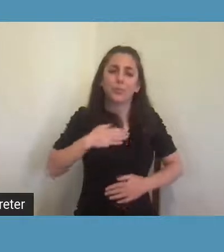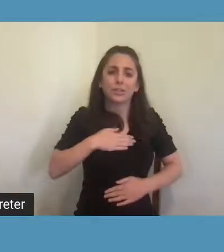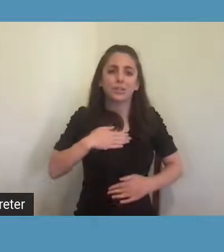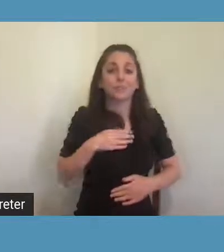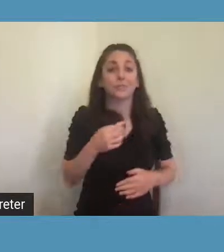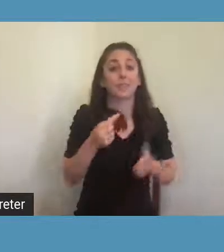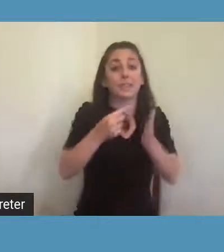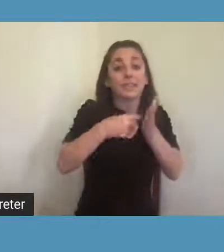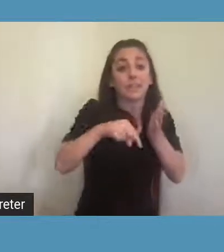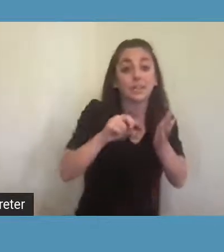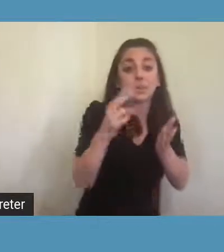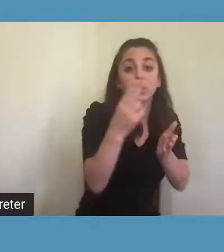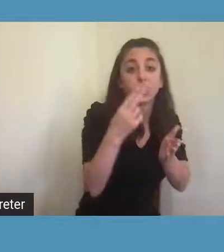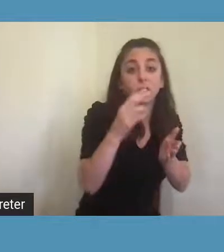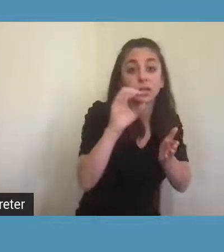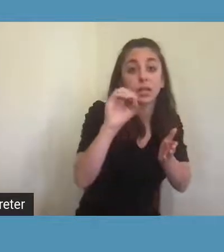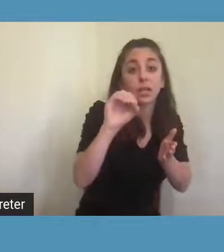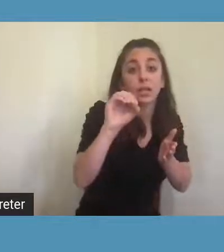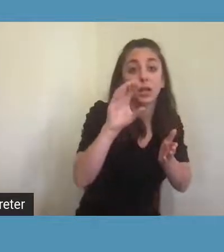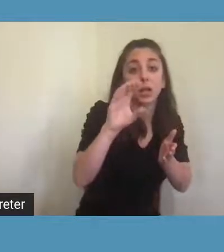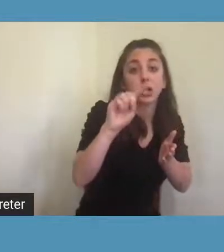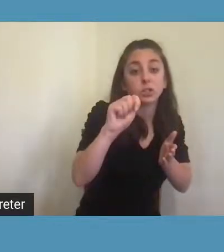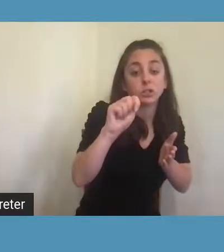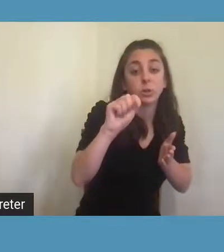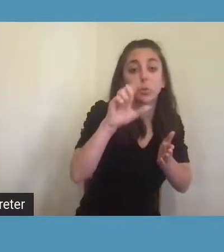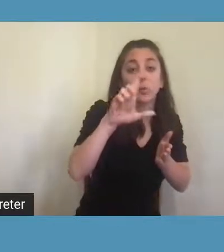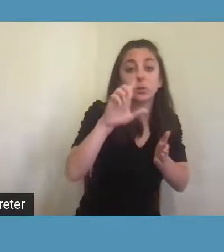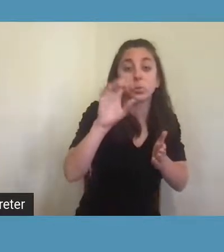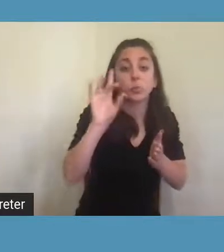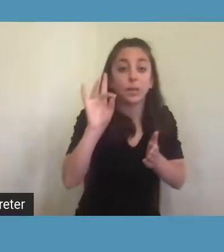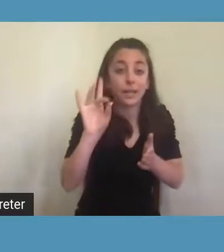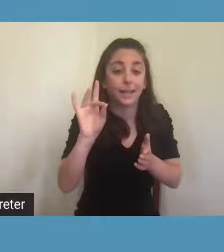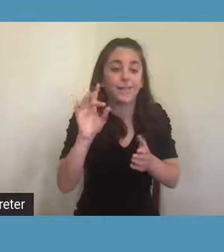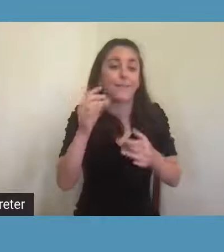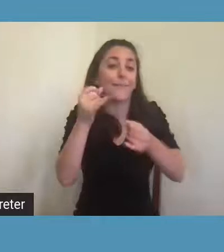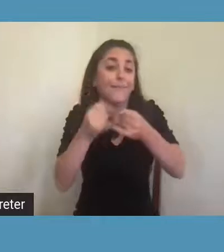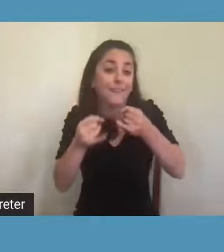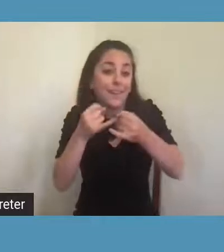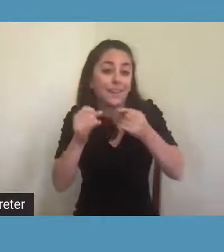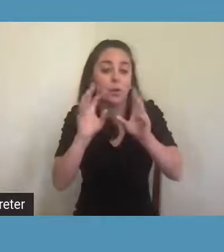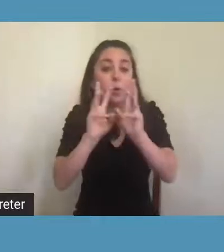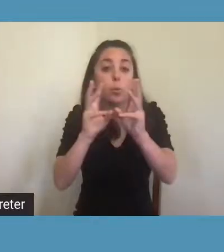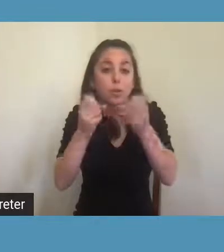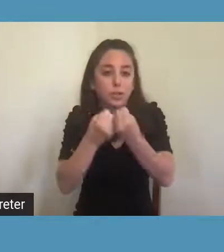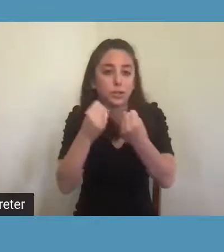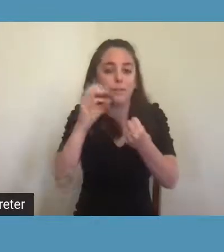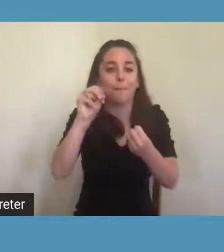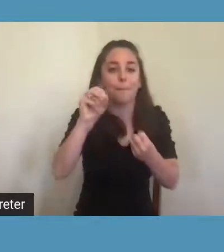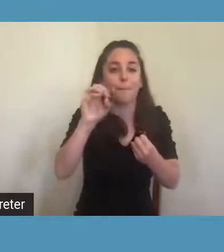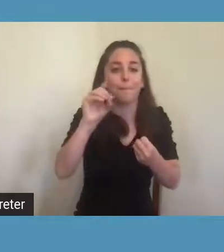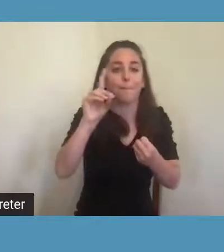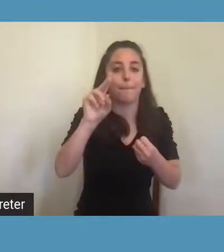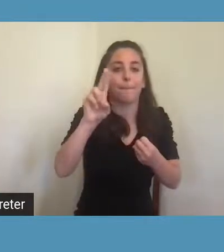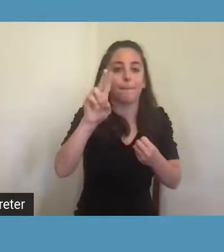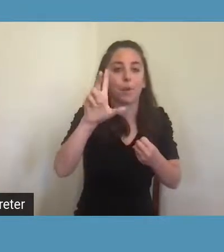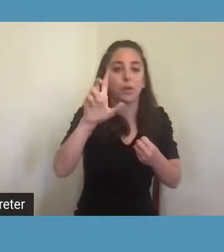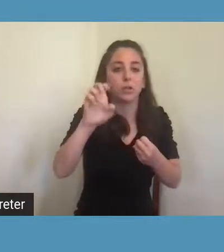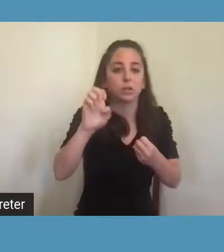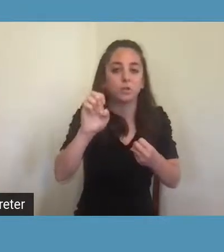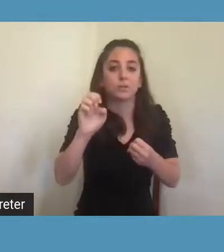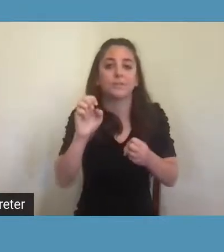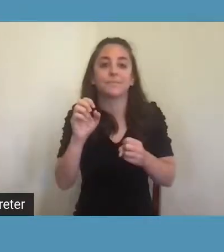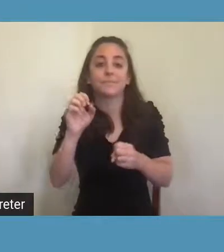is October the 28th, for the final technical training workshop for Module 7, which will focus on emerging technology in